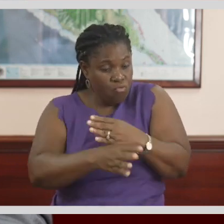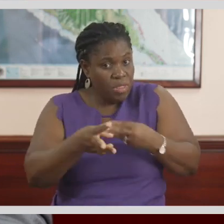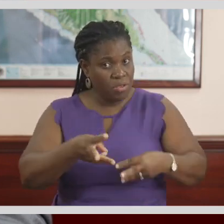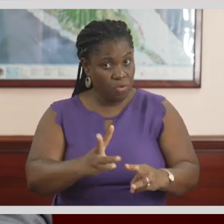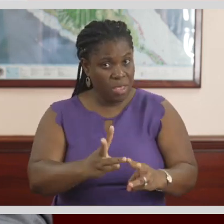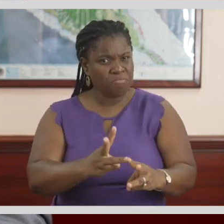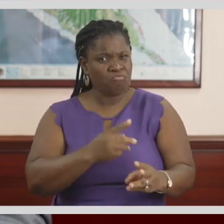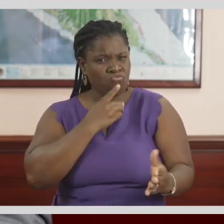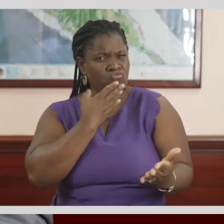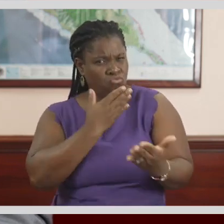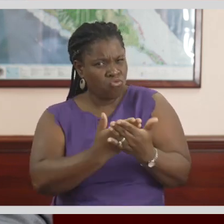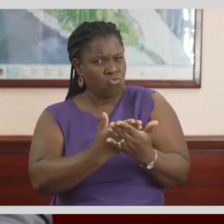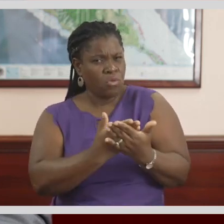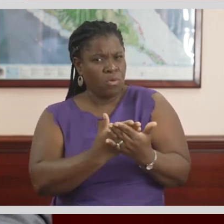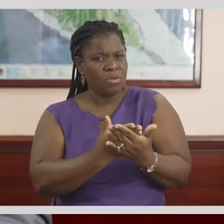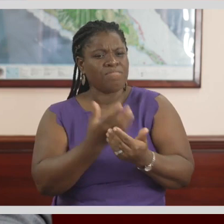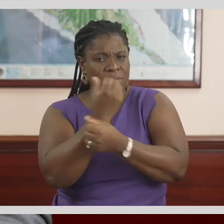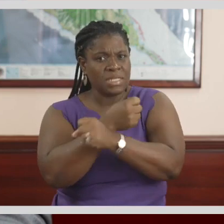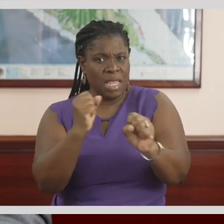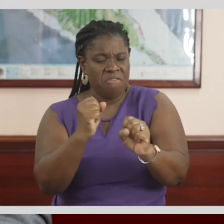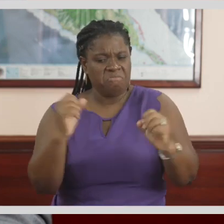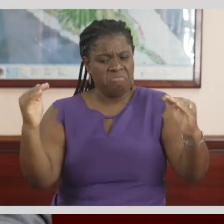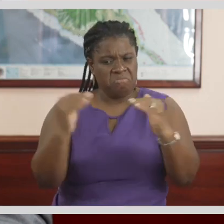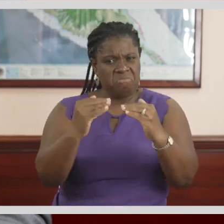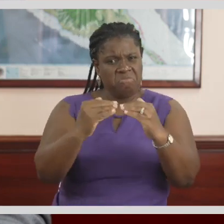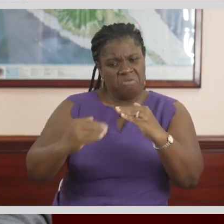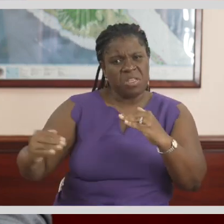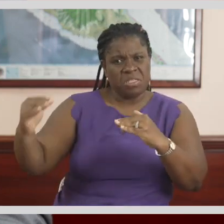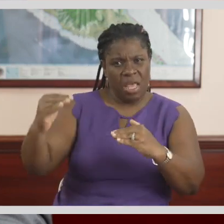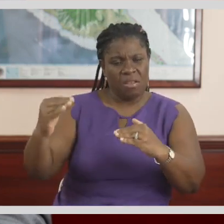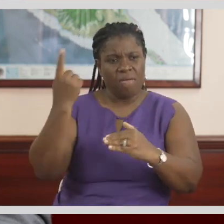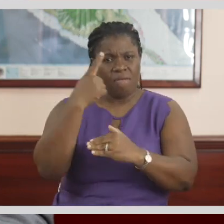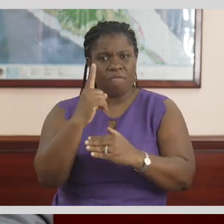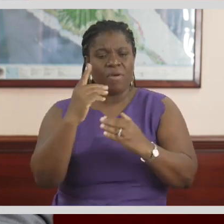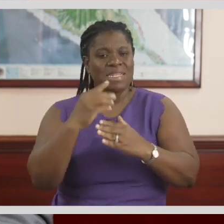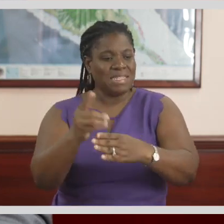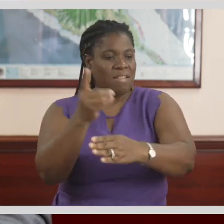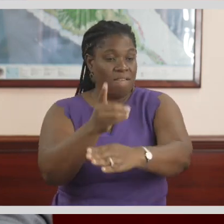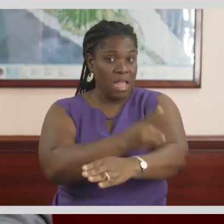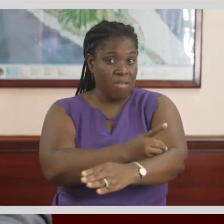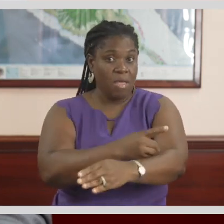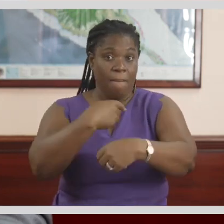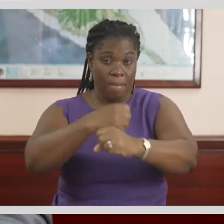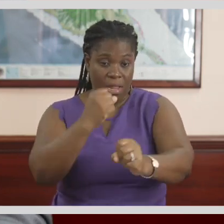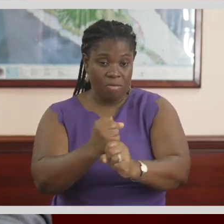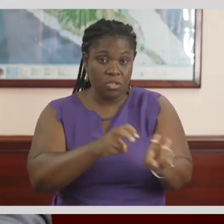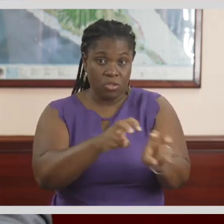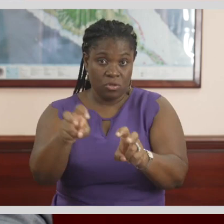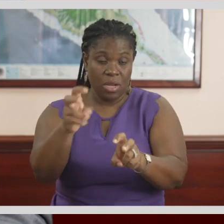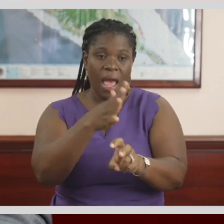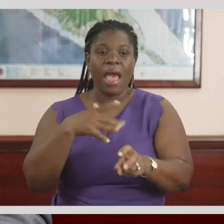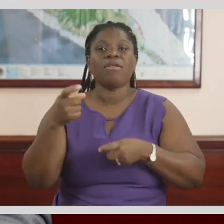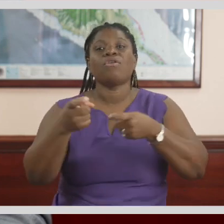internationally recommended quality, safety, and efficacy standards for their development, manufacture,